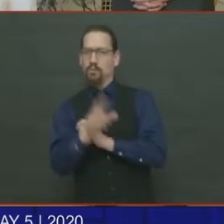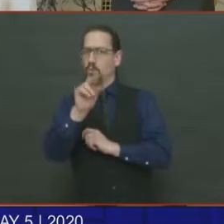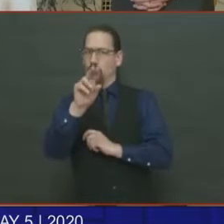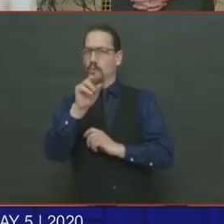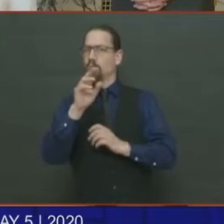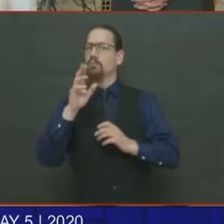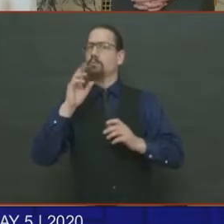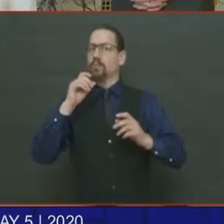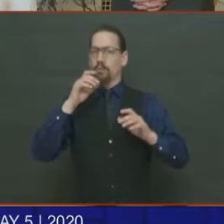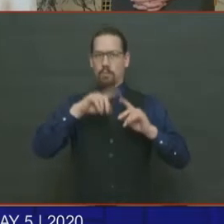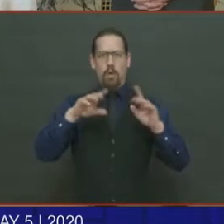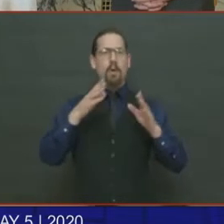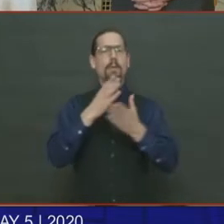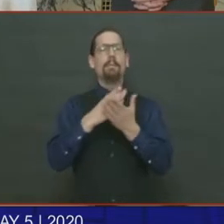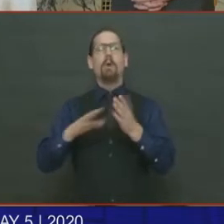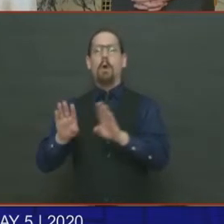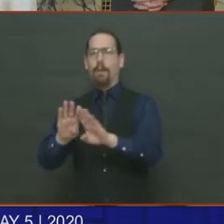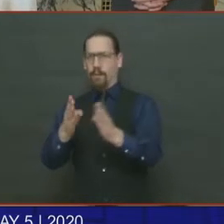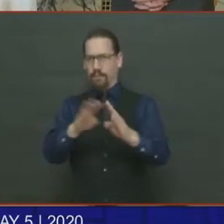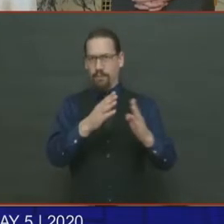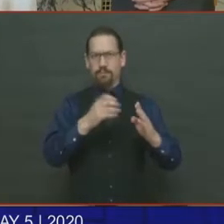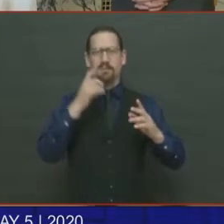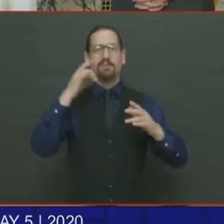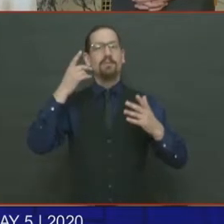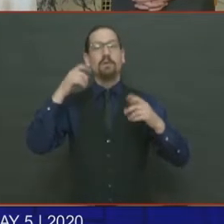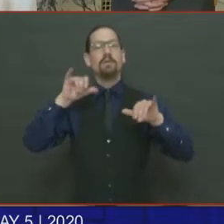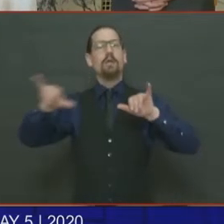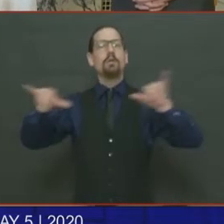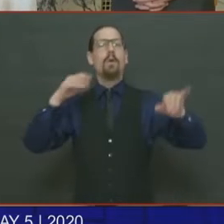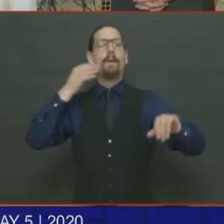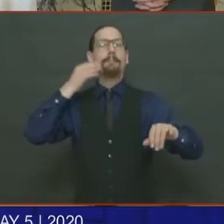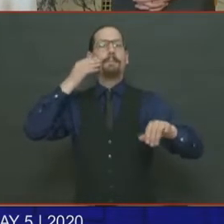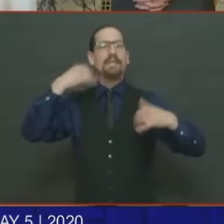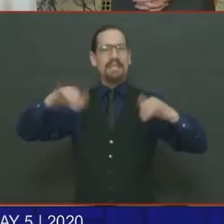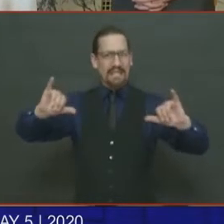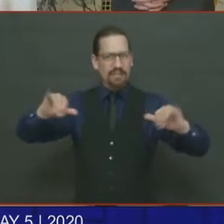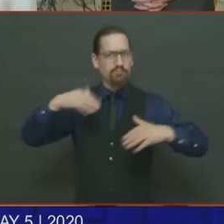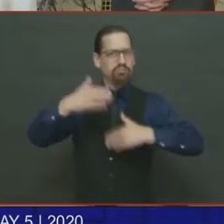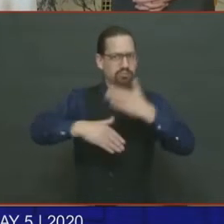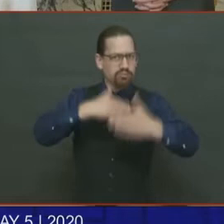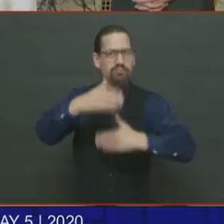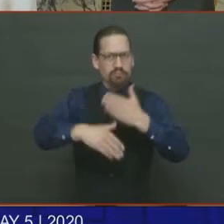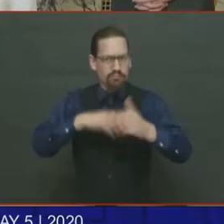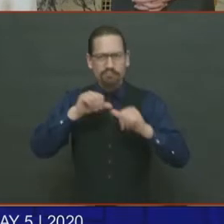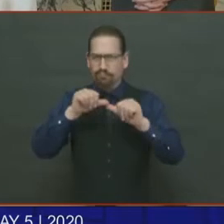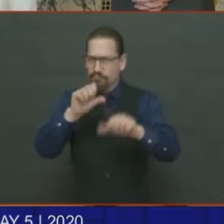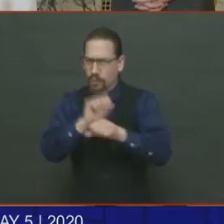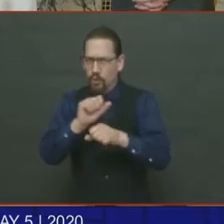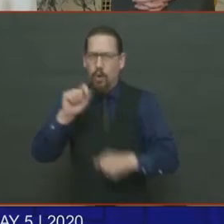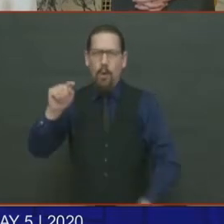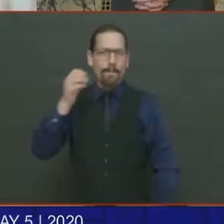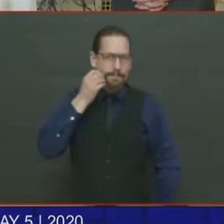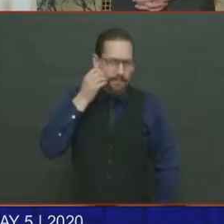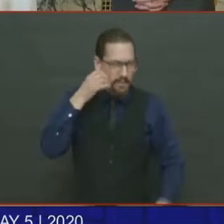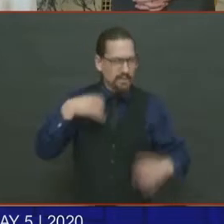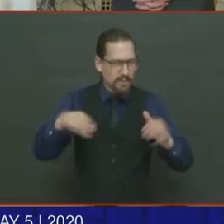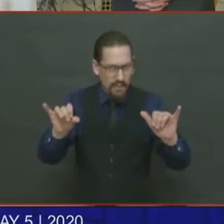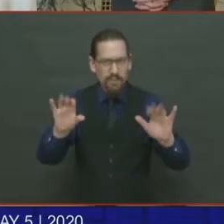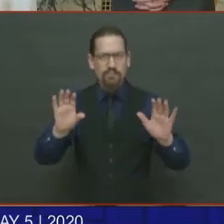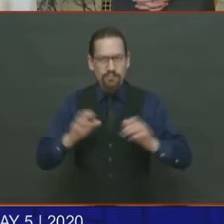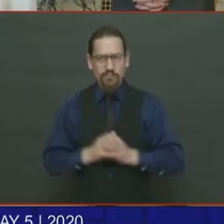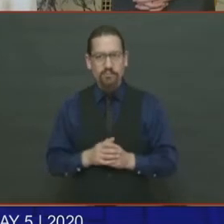from home. So in phase one, they're going to continue to work from home, as should you if you are able to work from